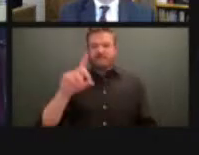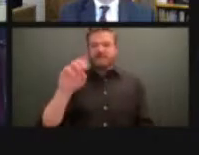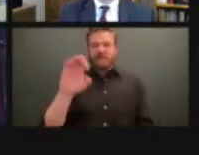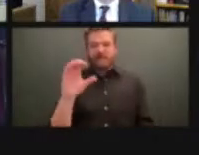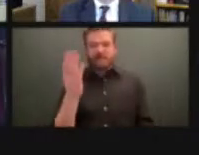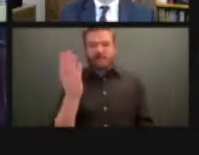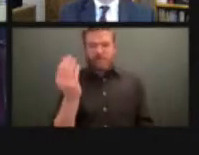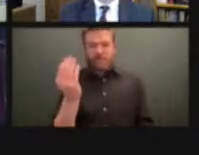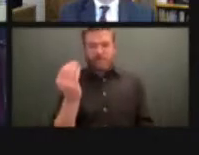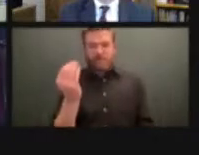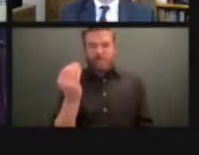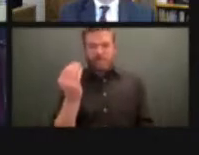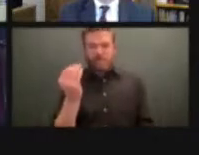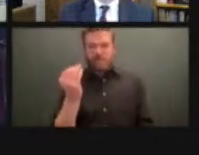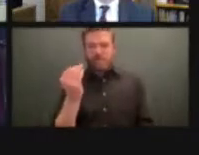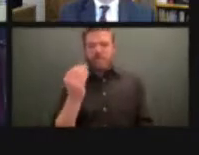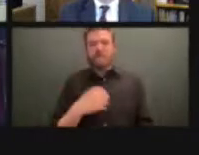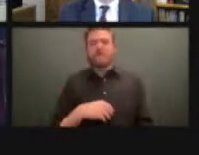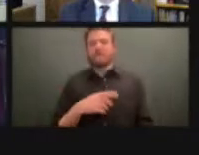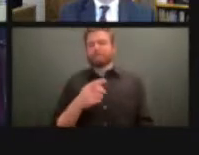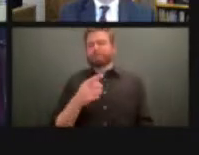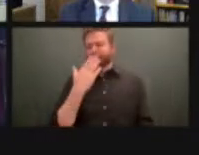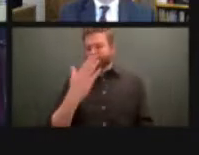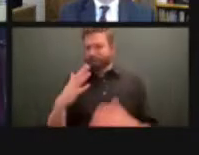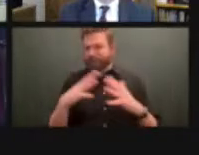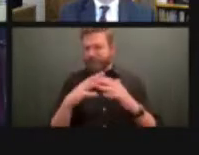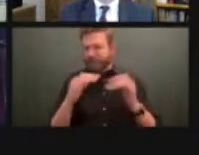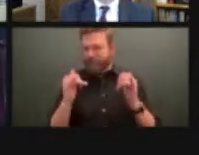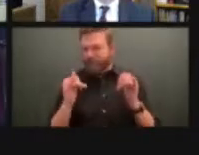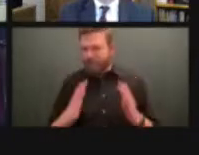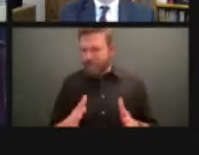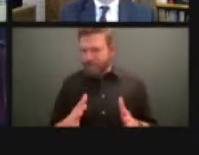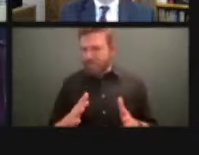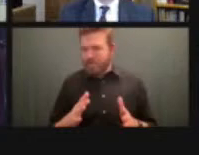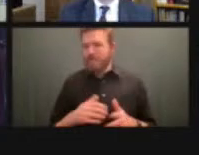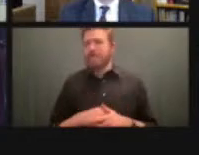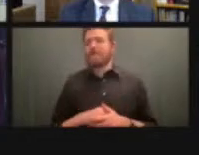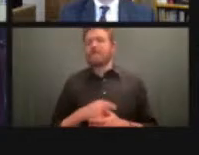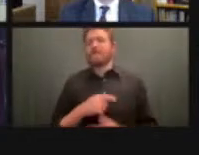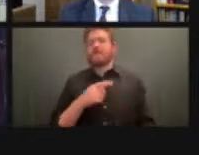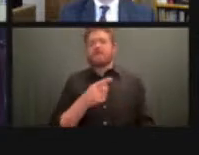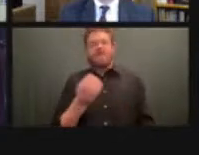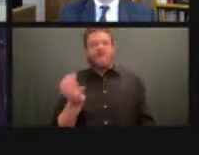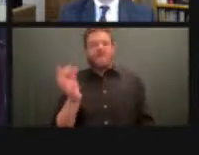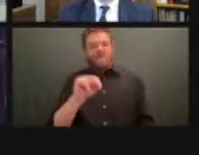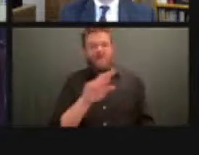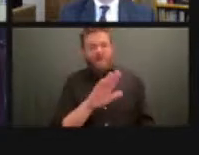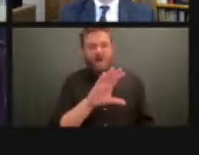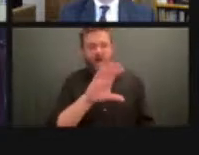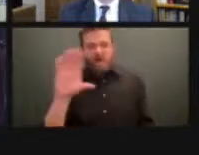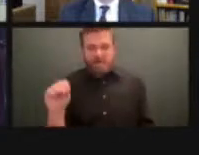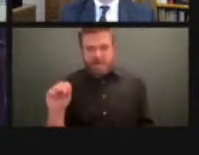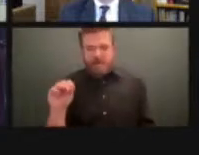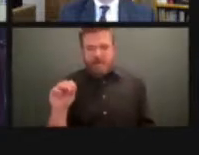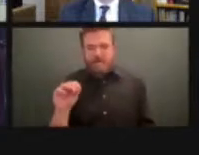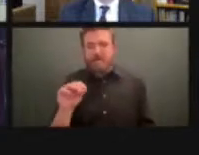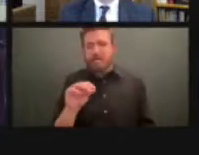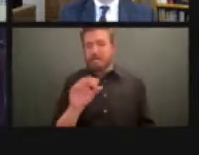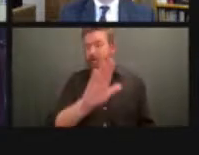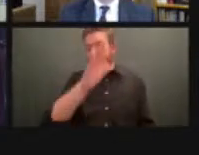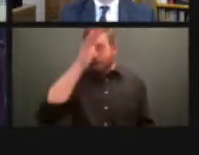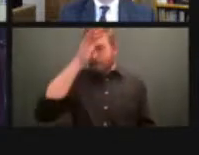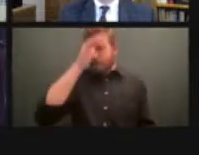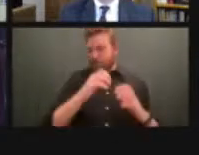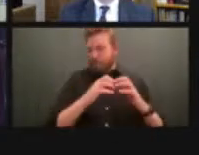was president and owner of McCullough Contracting, Inc., which his father had founded and which Dennis elevated to being named the,